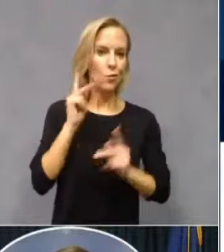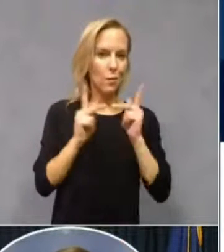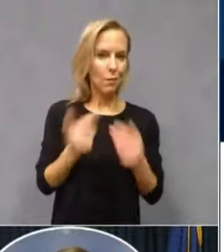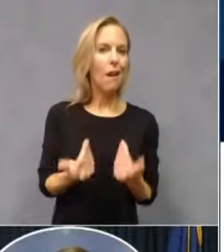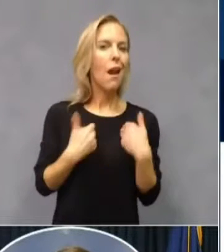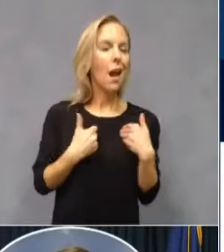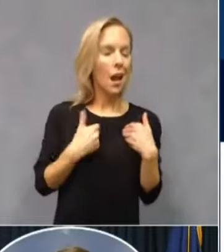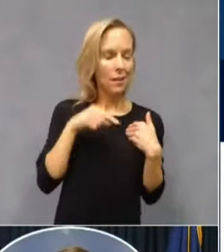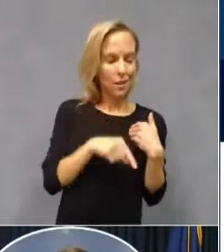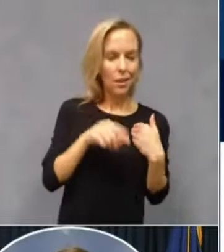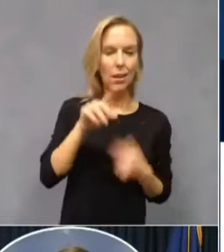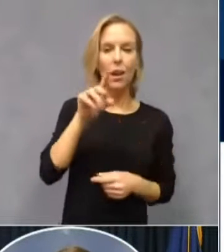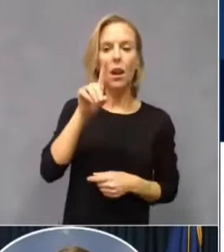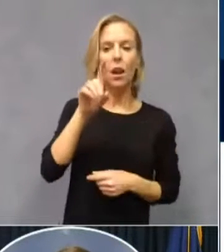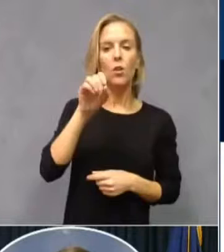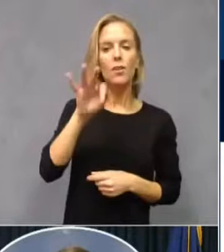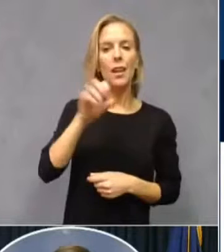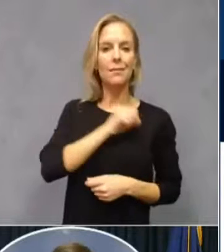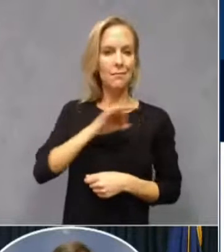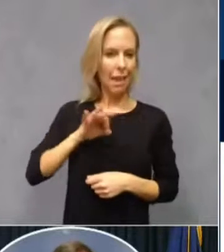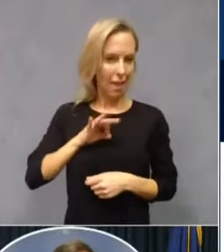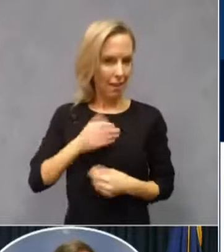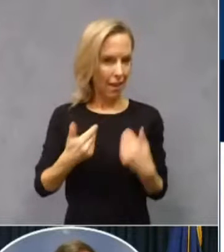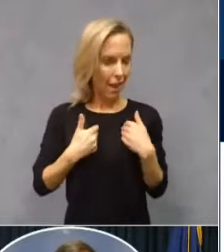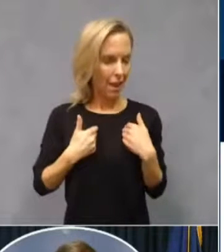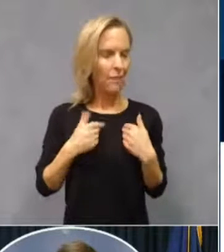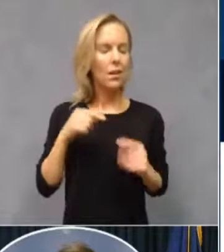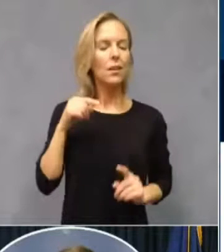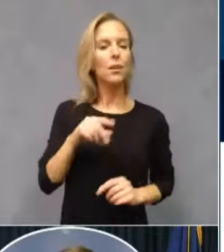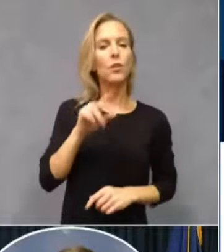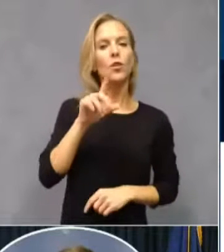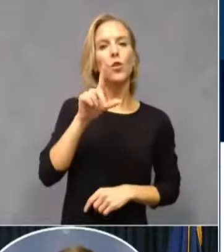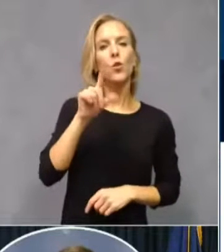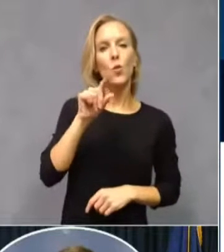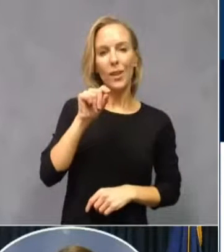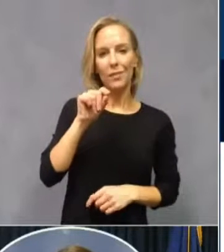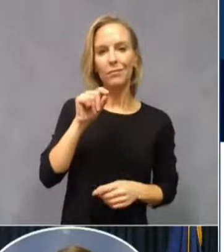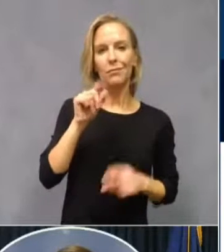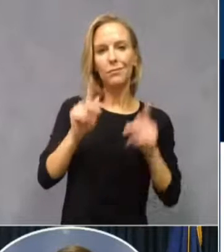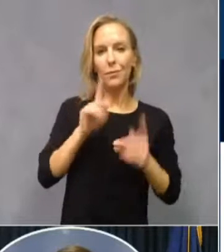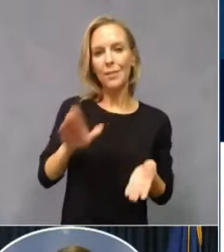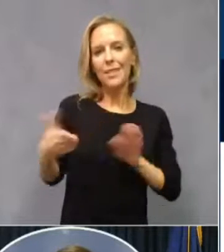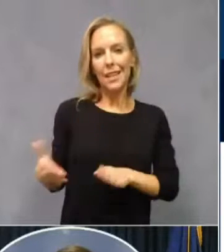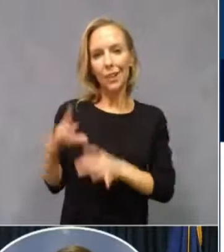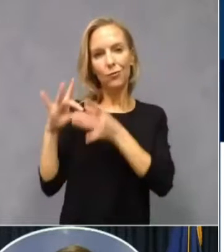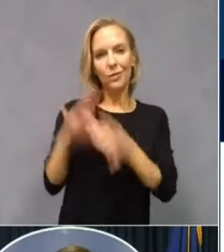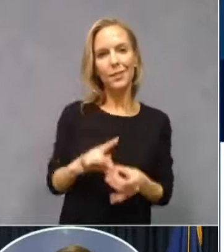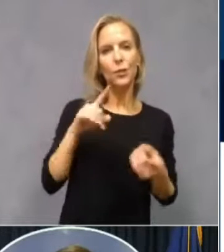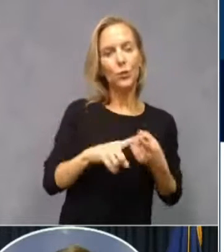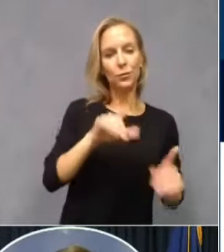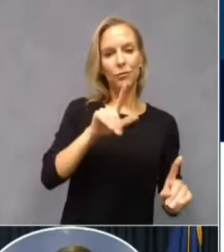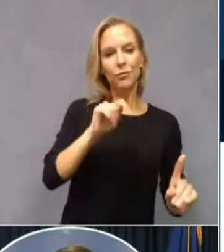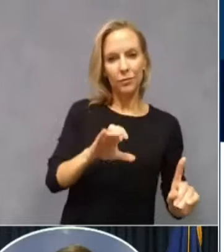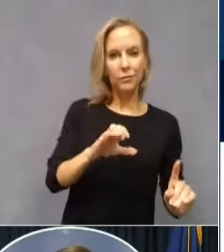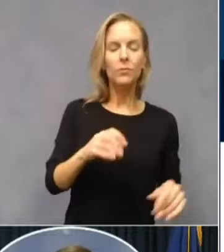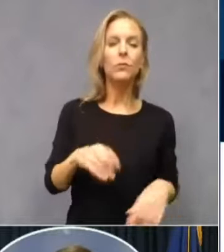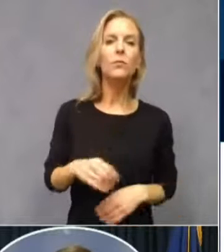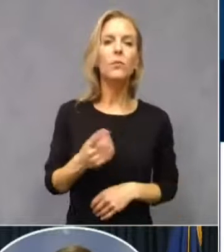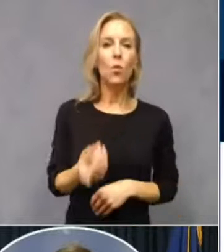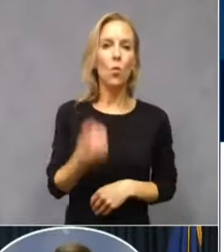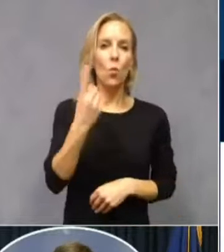109 staff, 20 additional deaths attributable in the system, including 1 staff